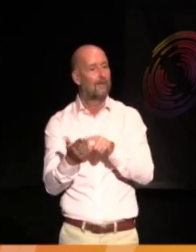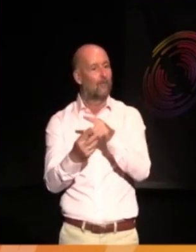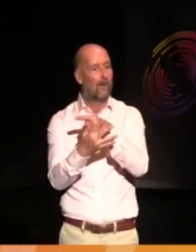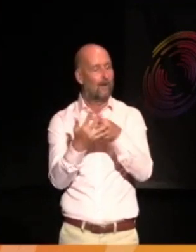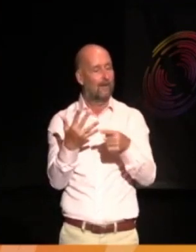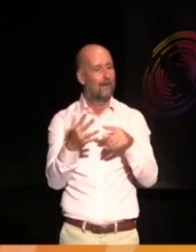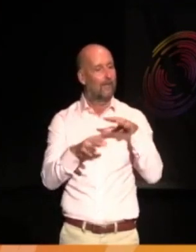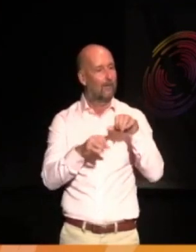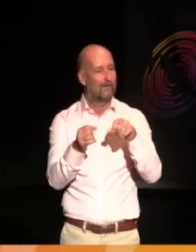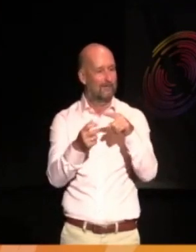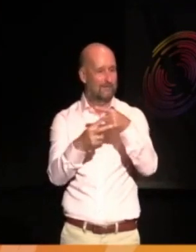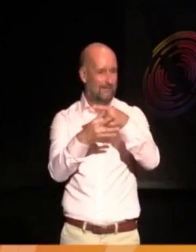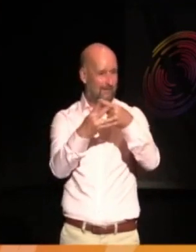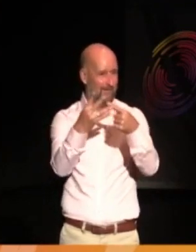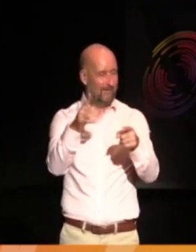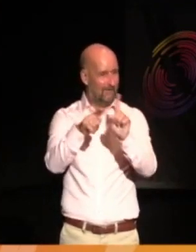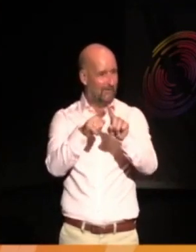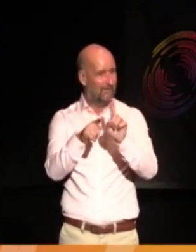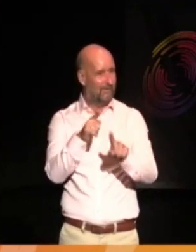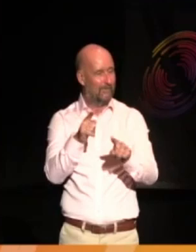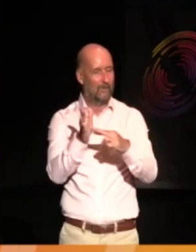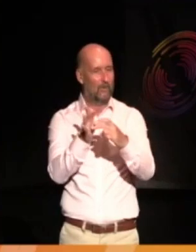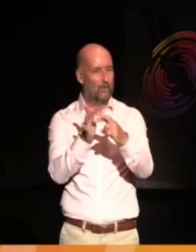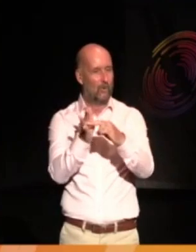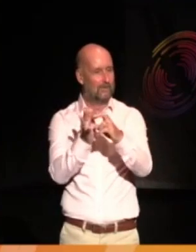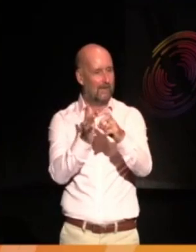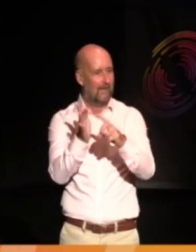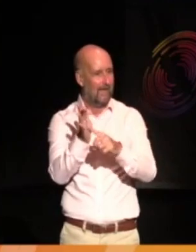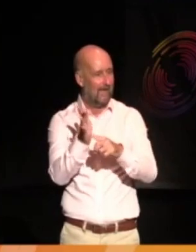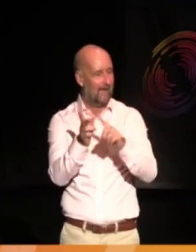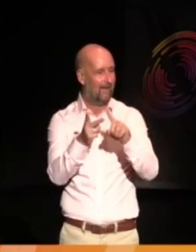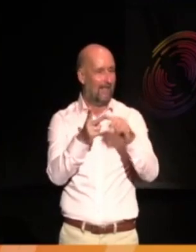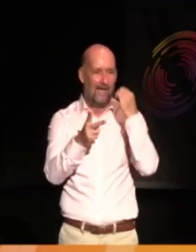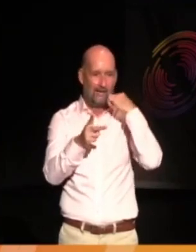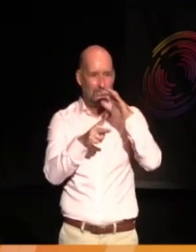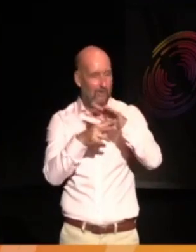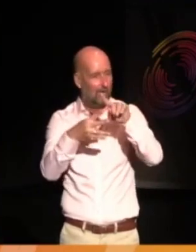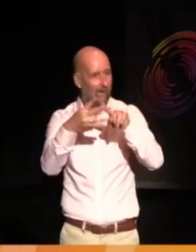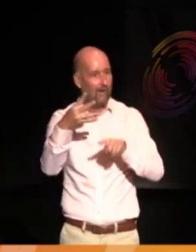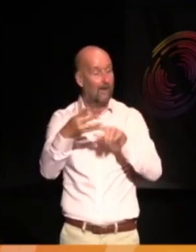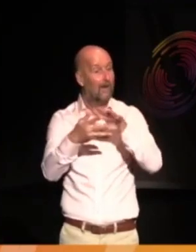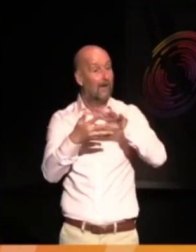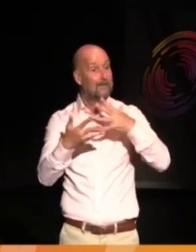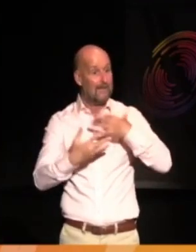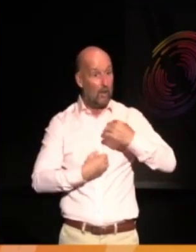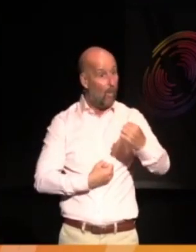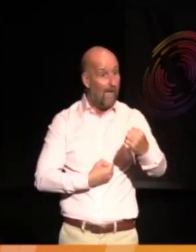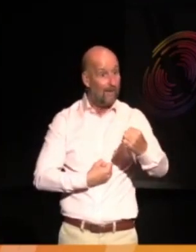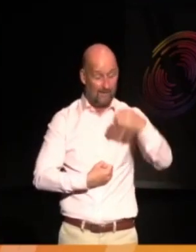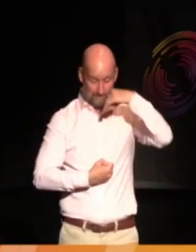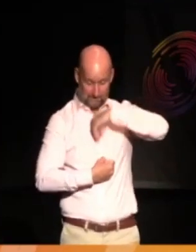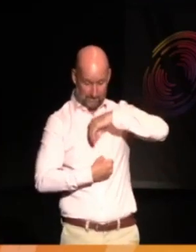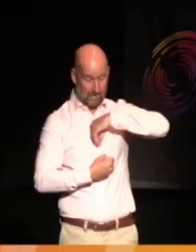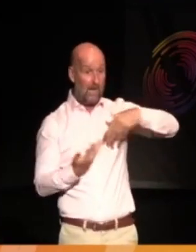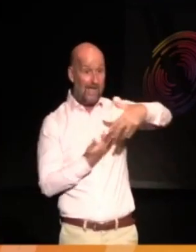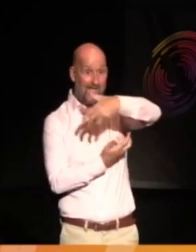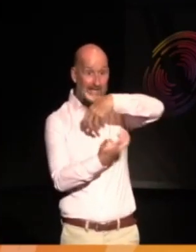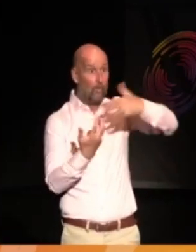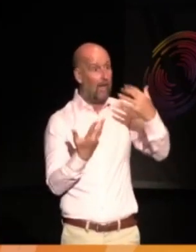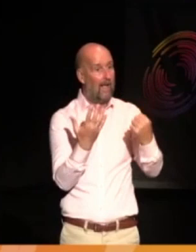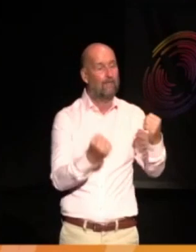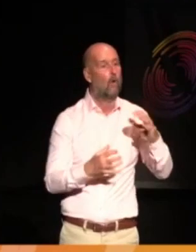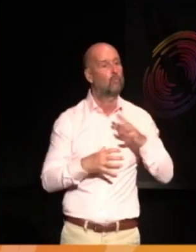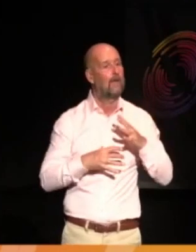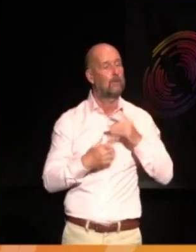struggle at Notting Hill, the anti-racist, the fight against it. They can't take that away. And so we have to understand